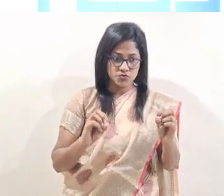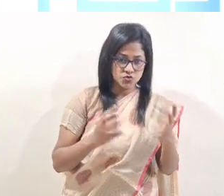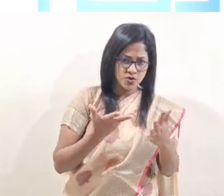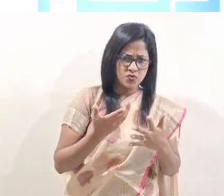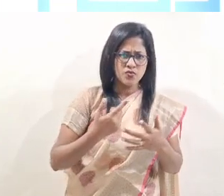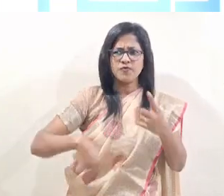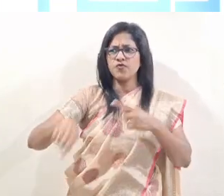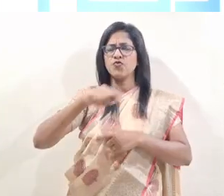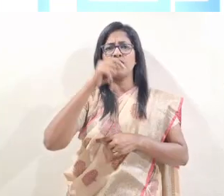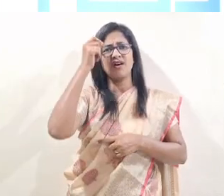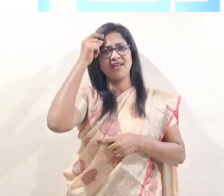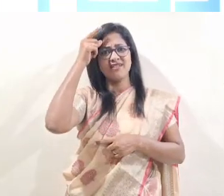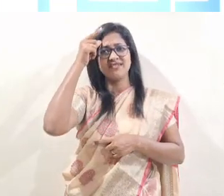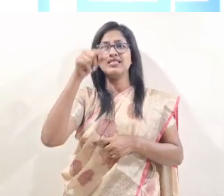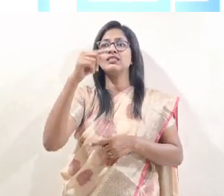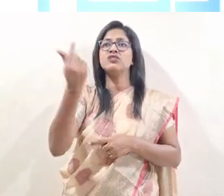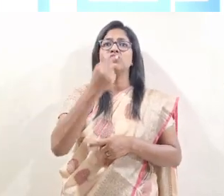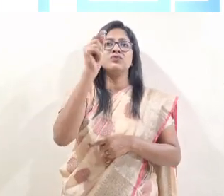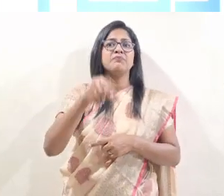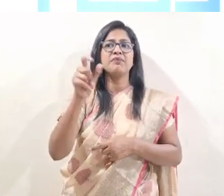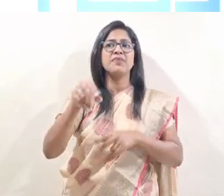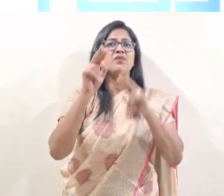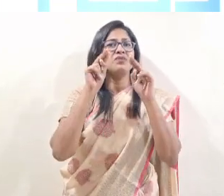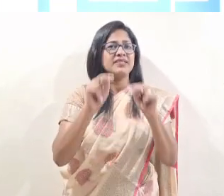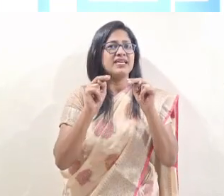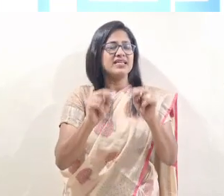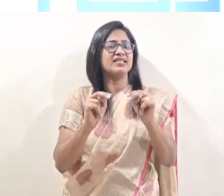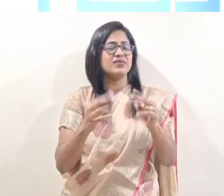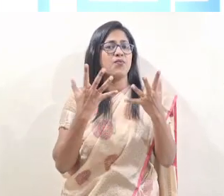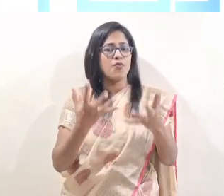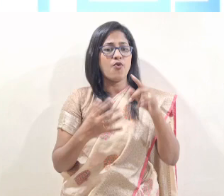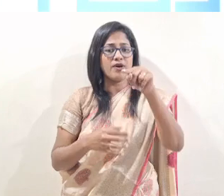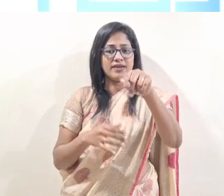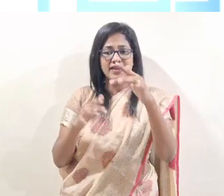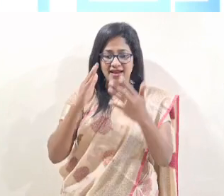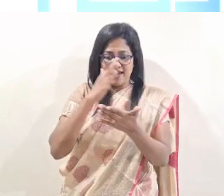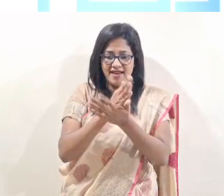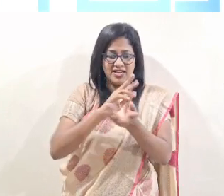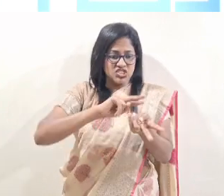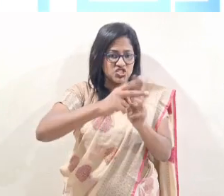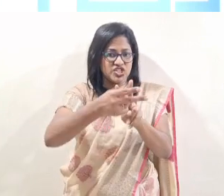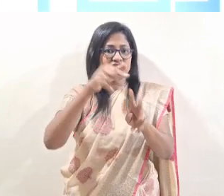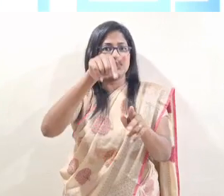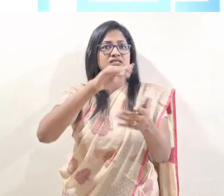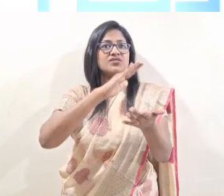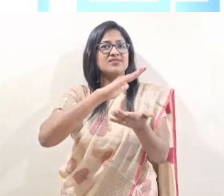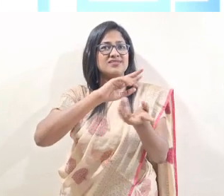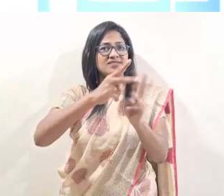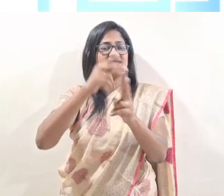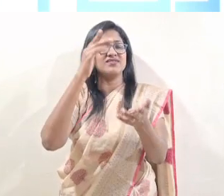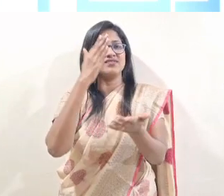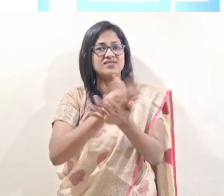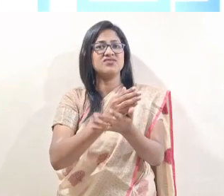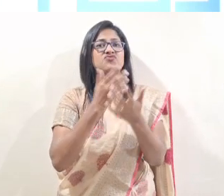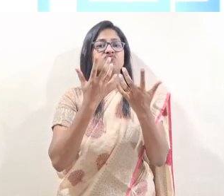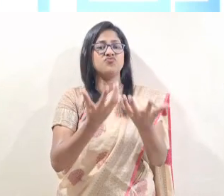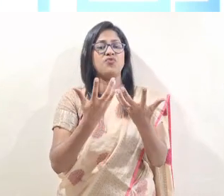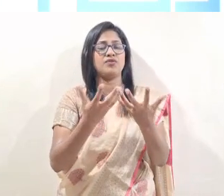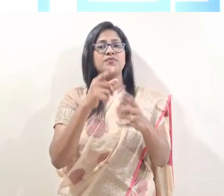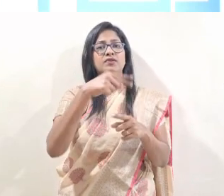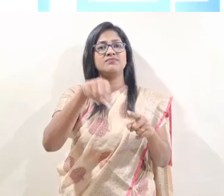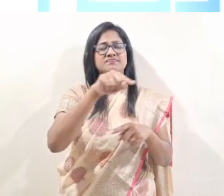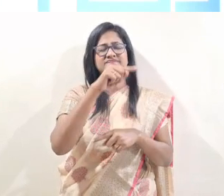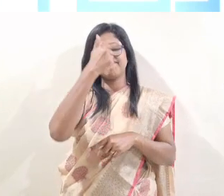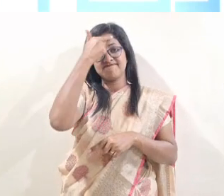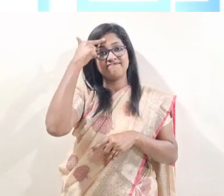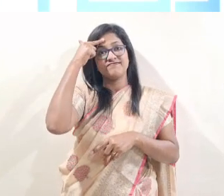that there's a lot of user demand. A lot of people want to, use this interchange, and it's